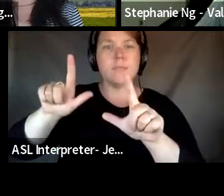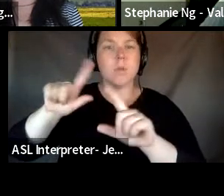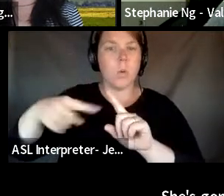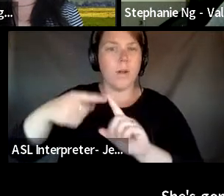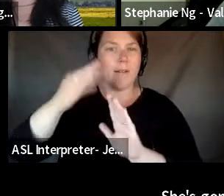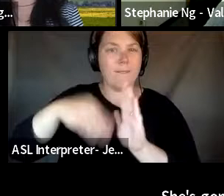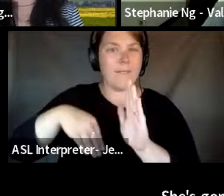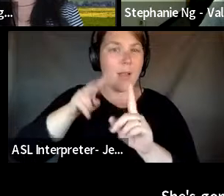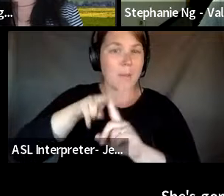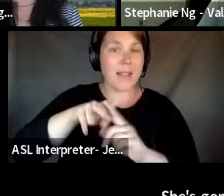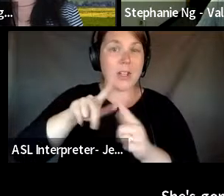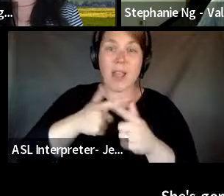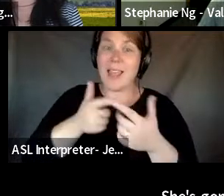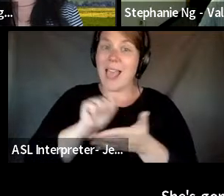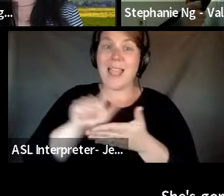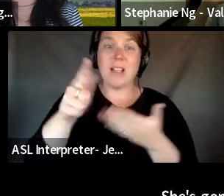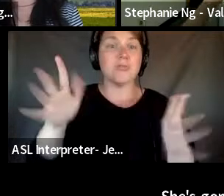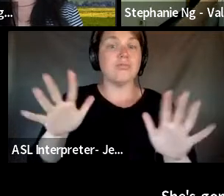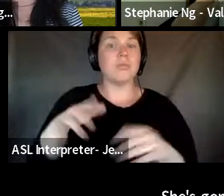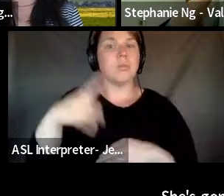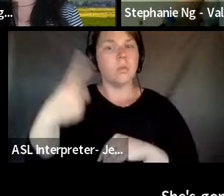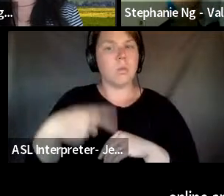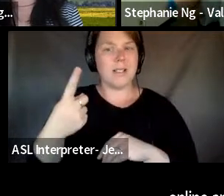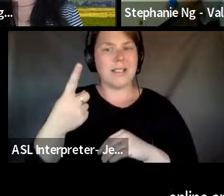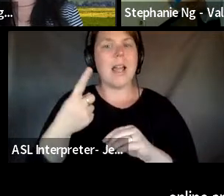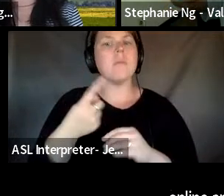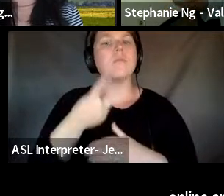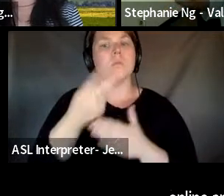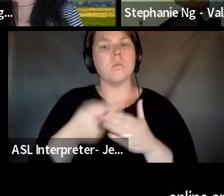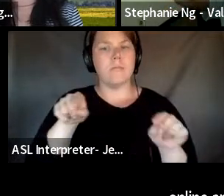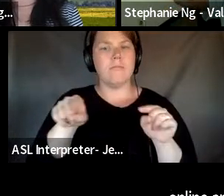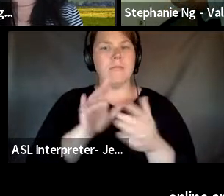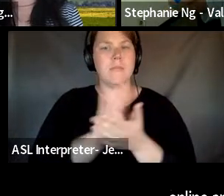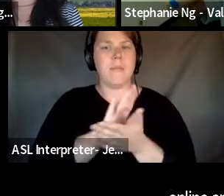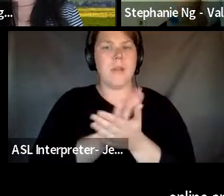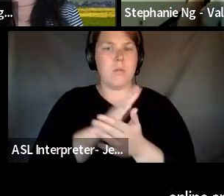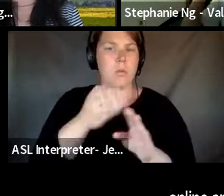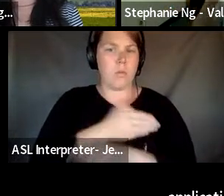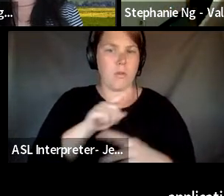out your application, and you're done. You kind of do it all at once. You need both those pieces of paper before you start,